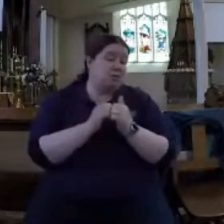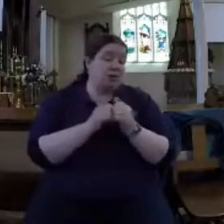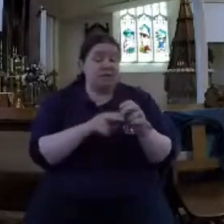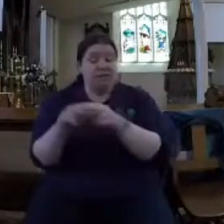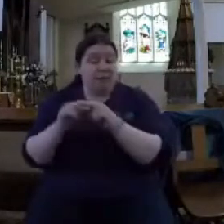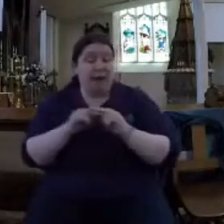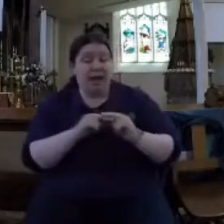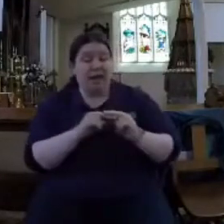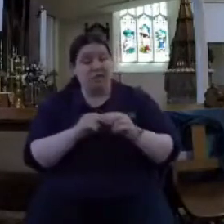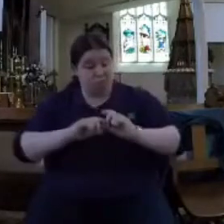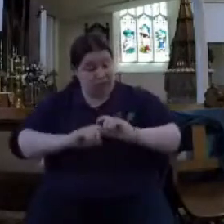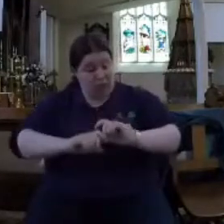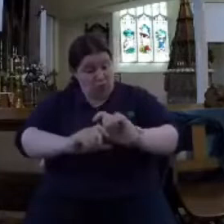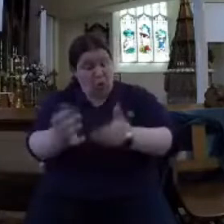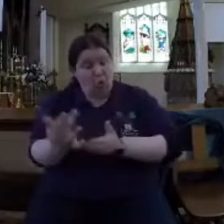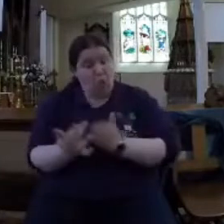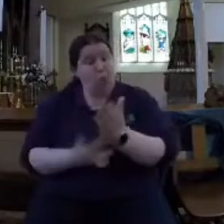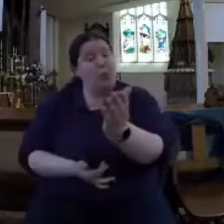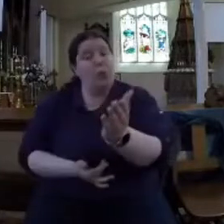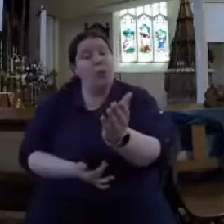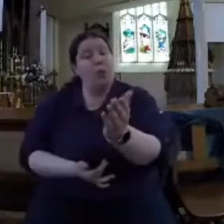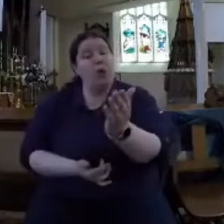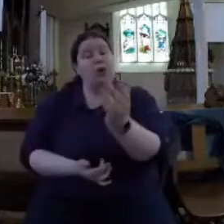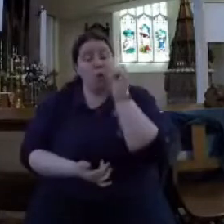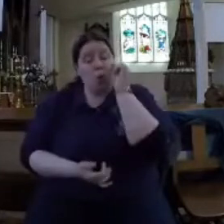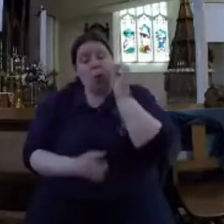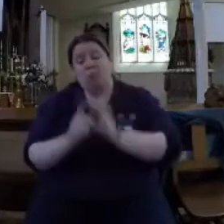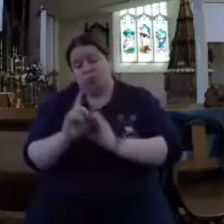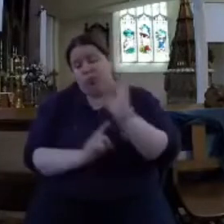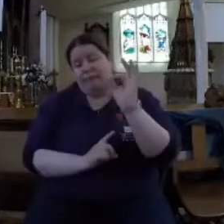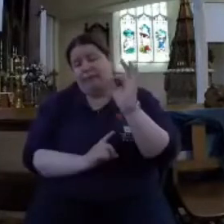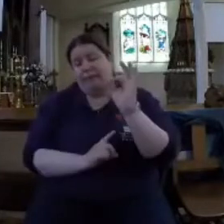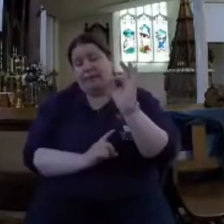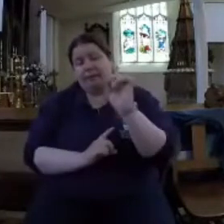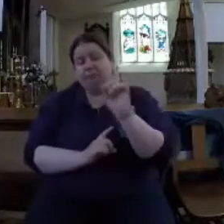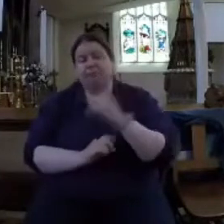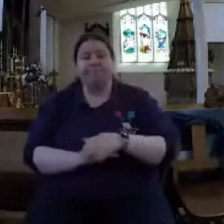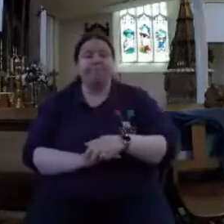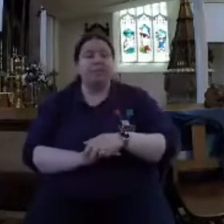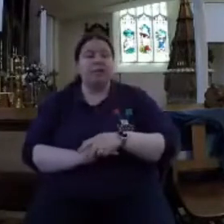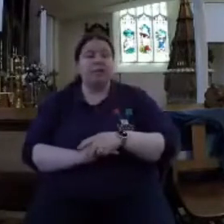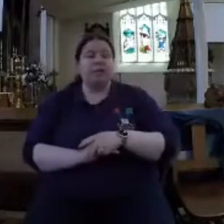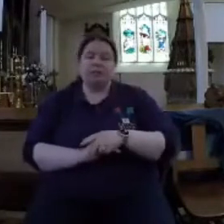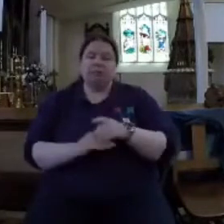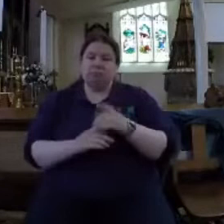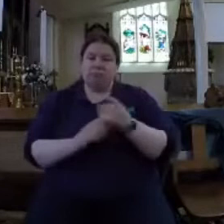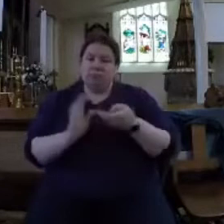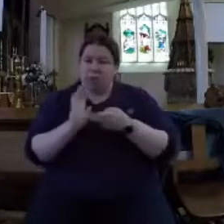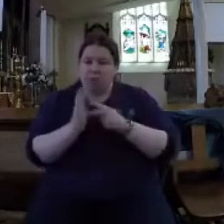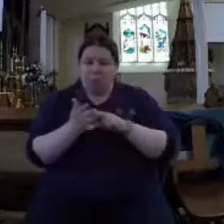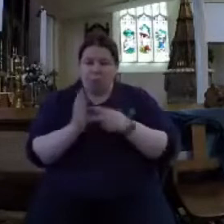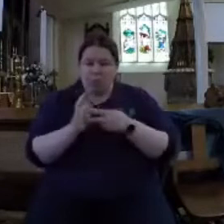as the series goes on, and it does get better. I can tell you that. I don't want to give too many plot